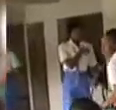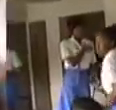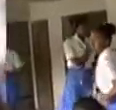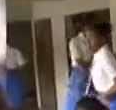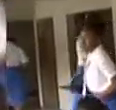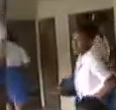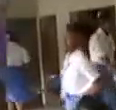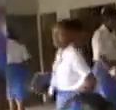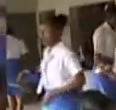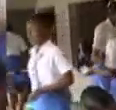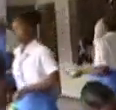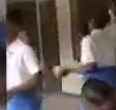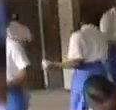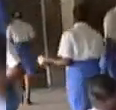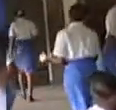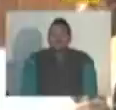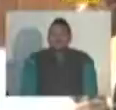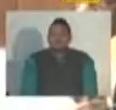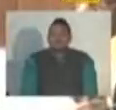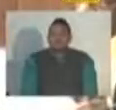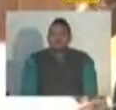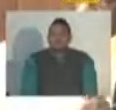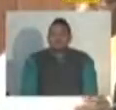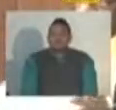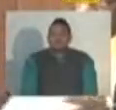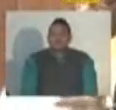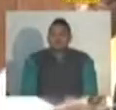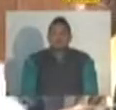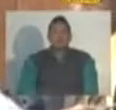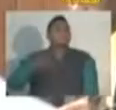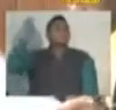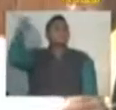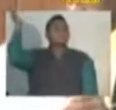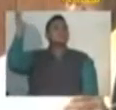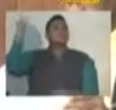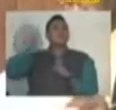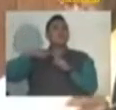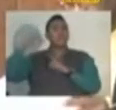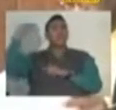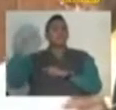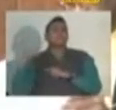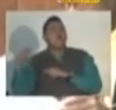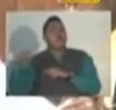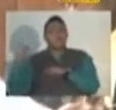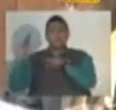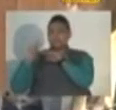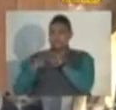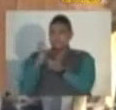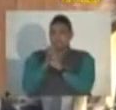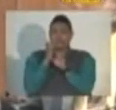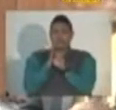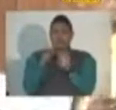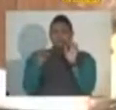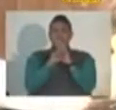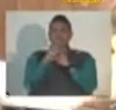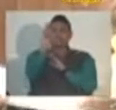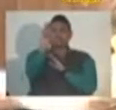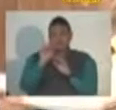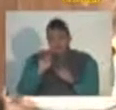her inability to afford fees. When a child sits the grade 6 achievement